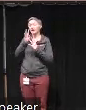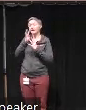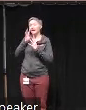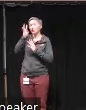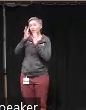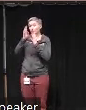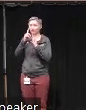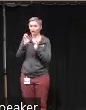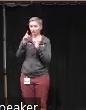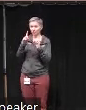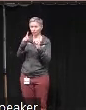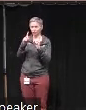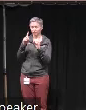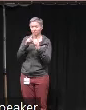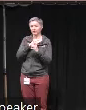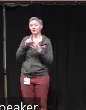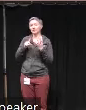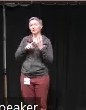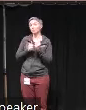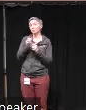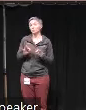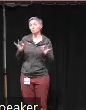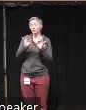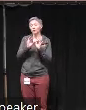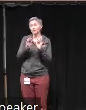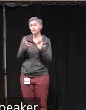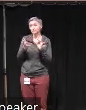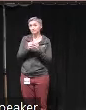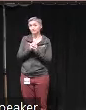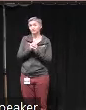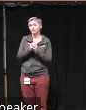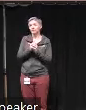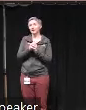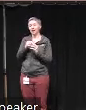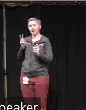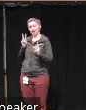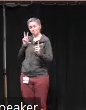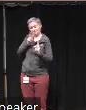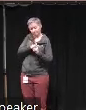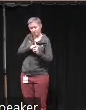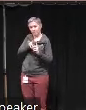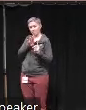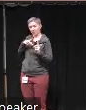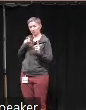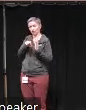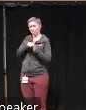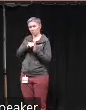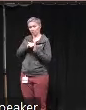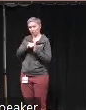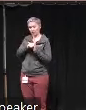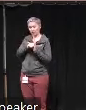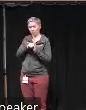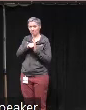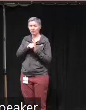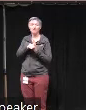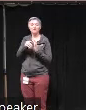our education, and the most important of all, application of biopsychosocial model in